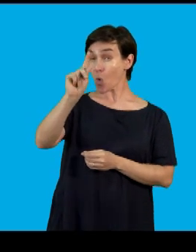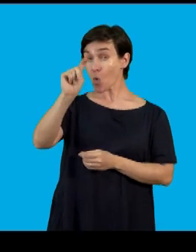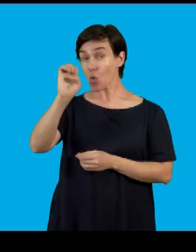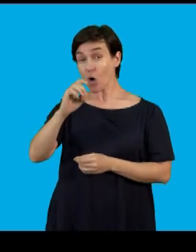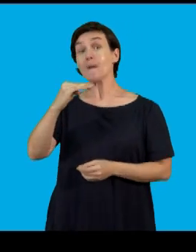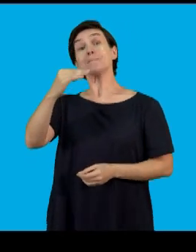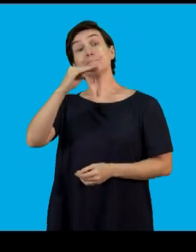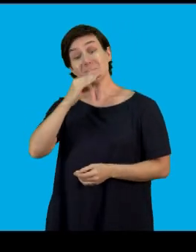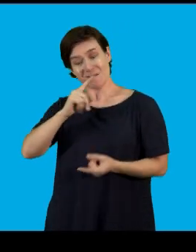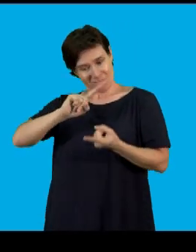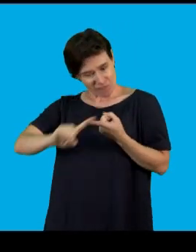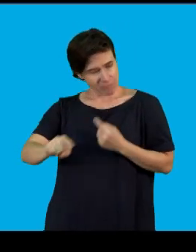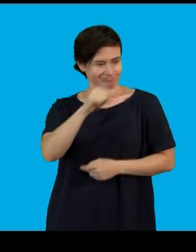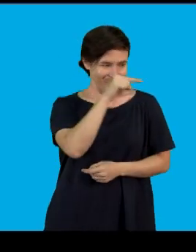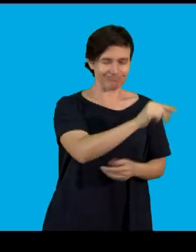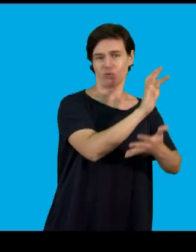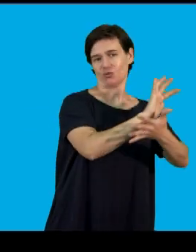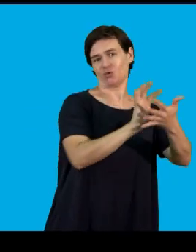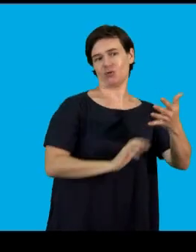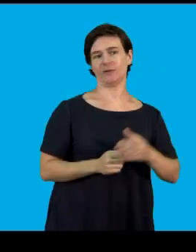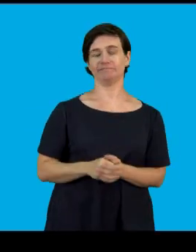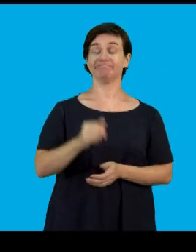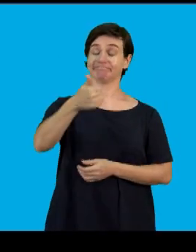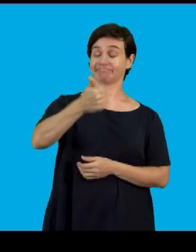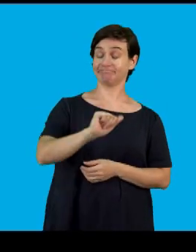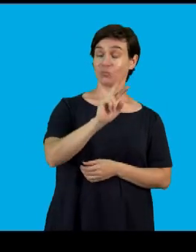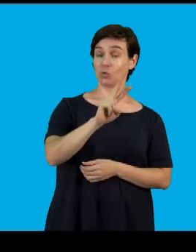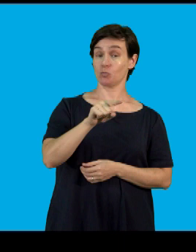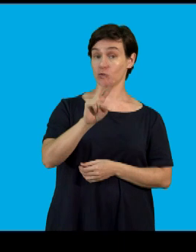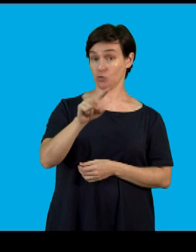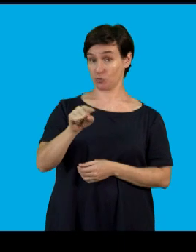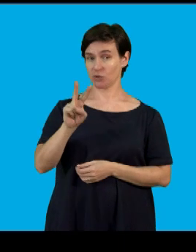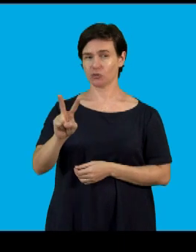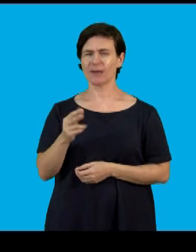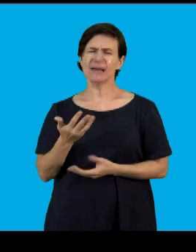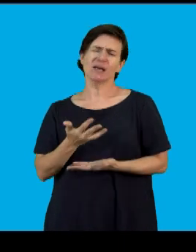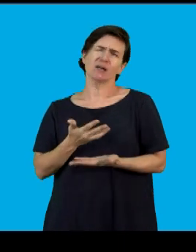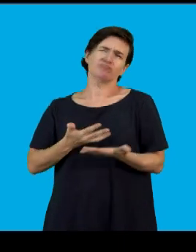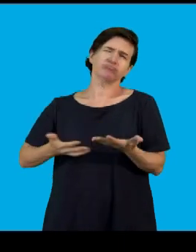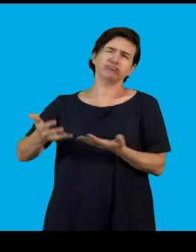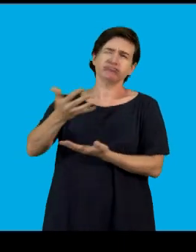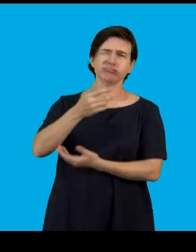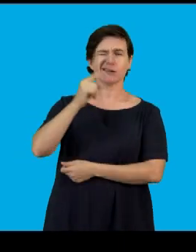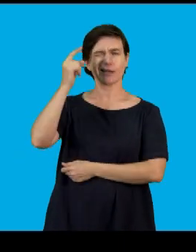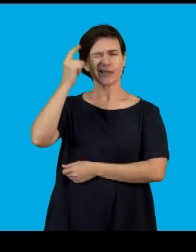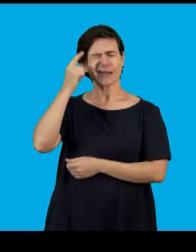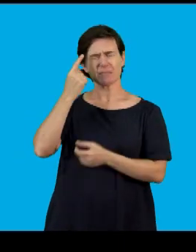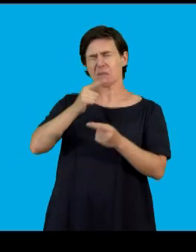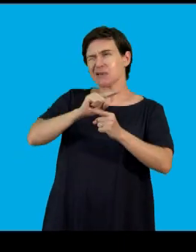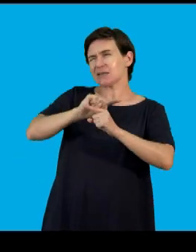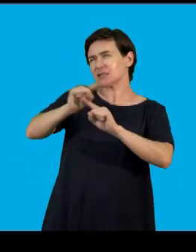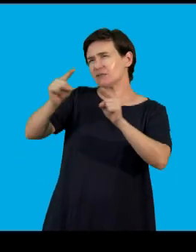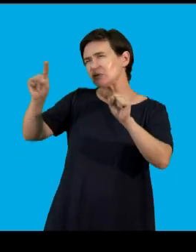directly from the scenario. Right, then the follow-up question, 2.2.2 says, discuss other